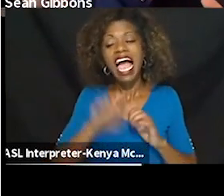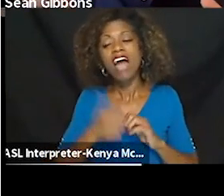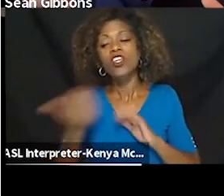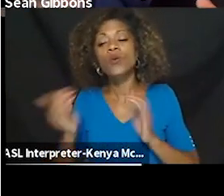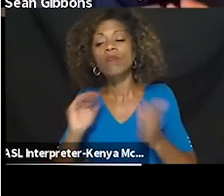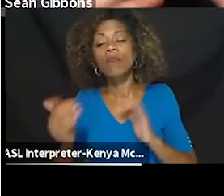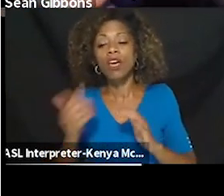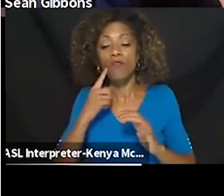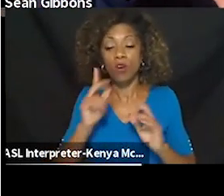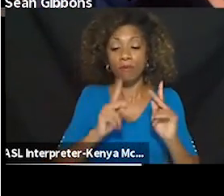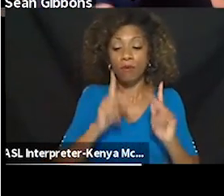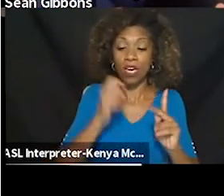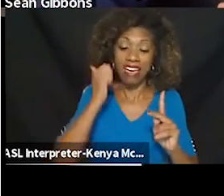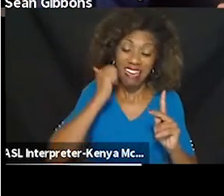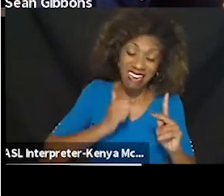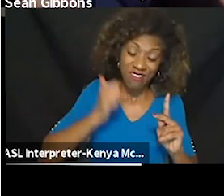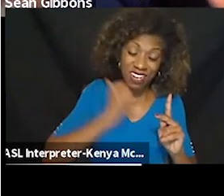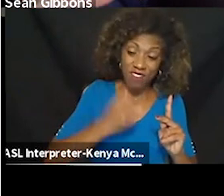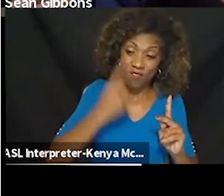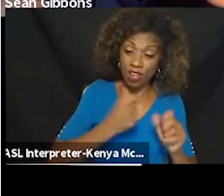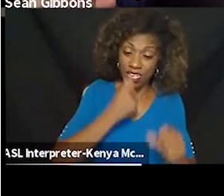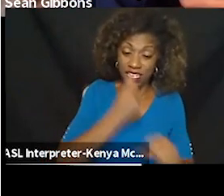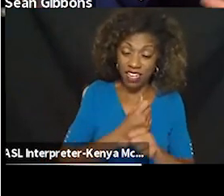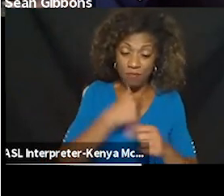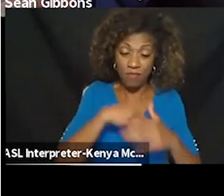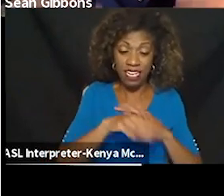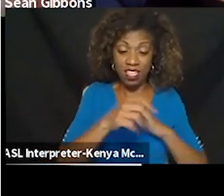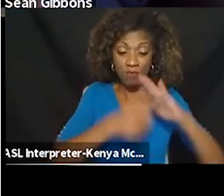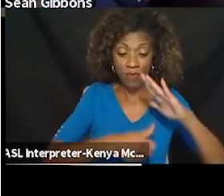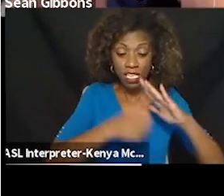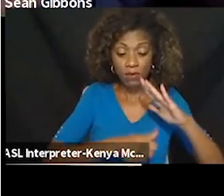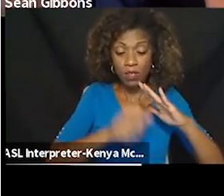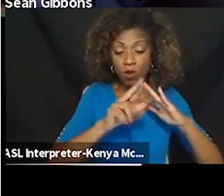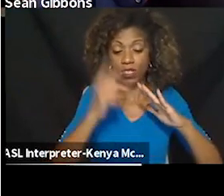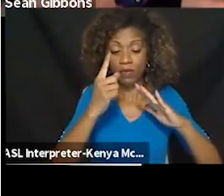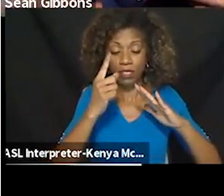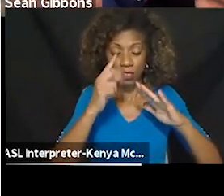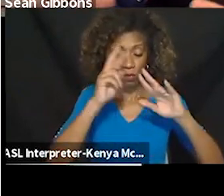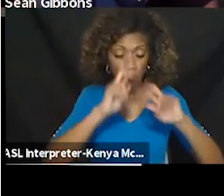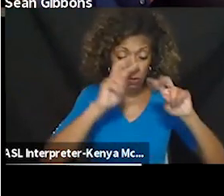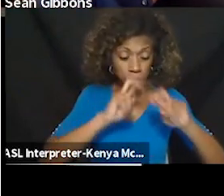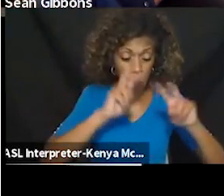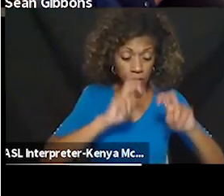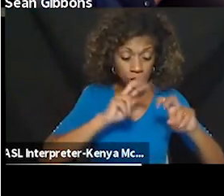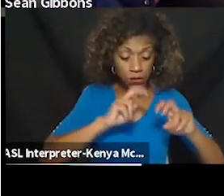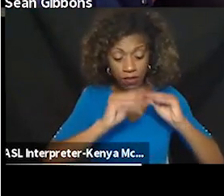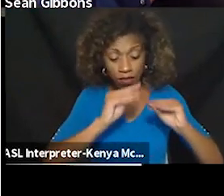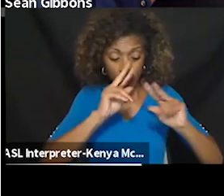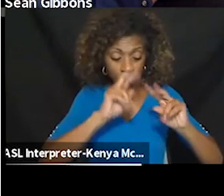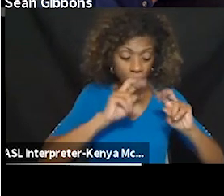very best to stay informed, but have other things calling for their attention? How do you reconcile those two things, telling people you need to keep at this repetition piece?